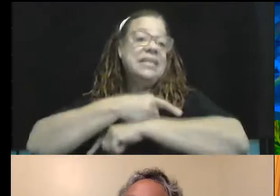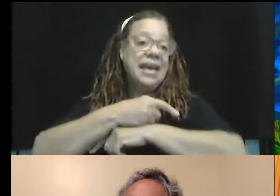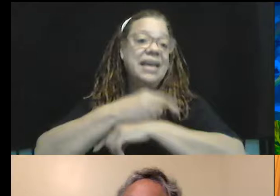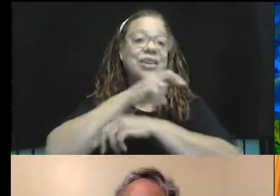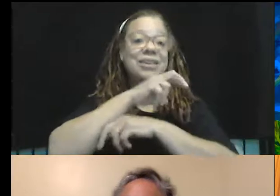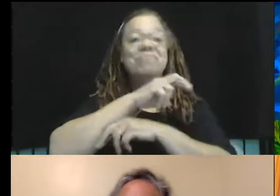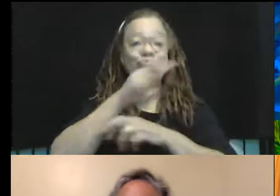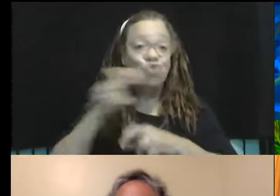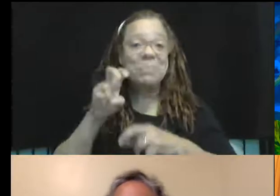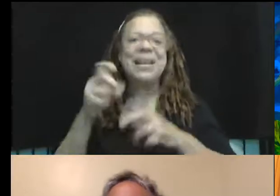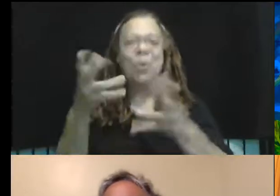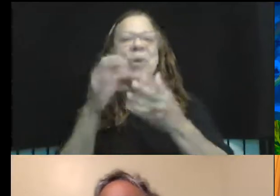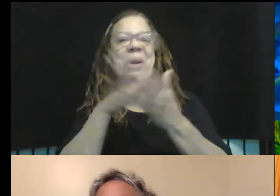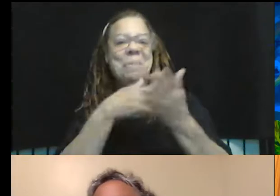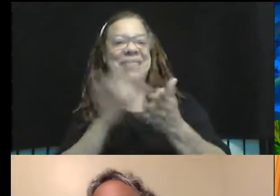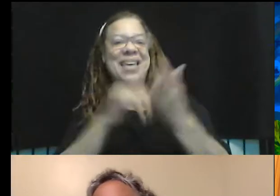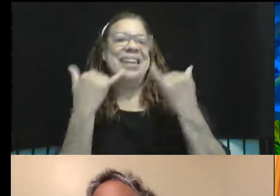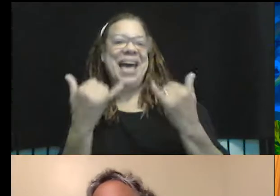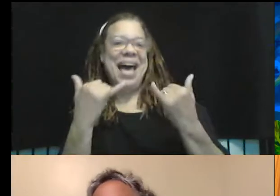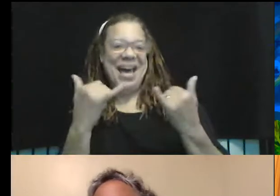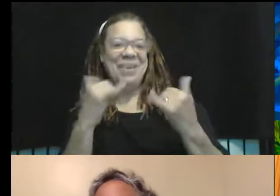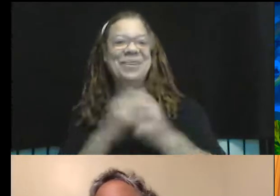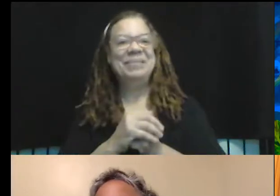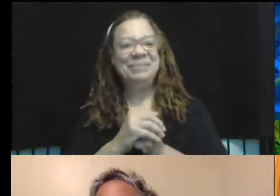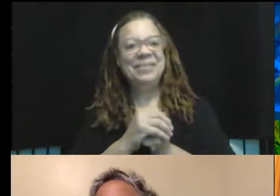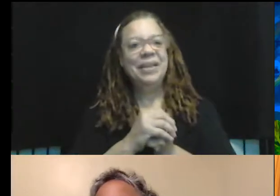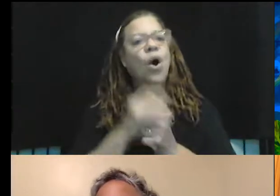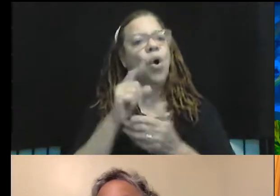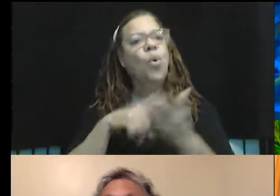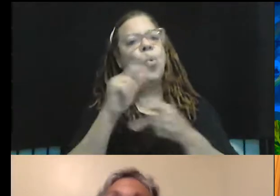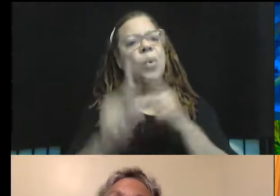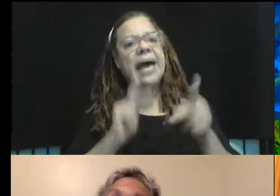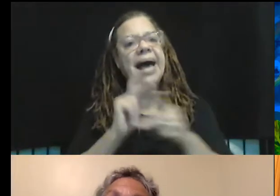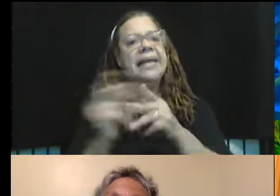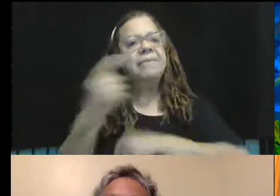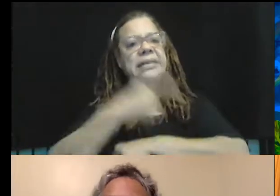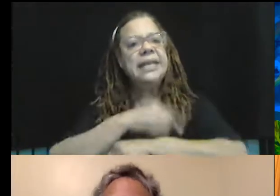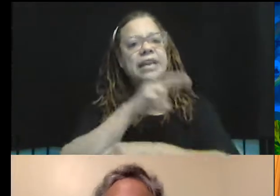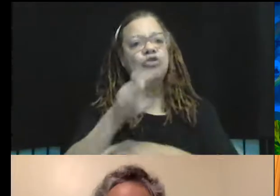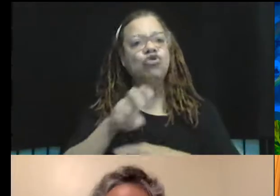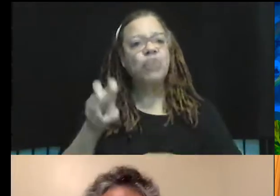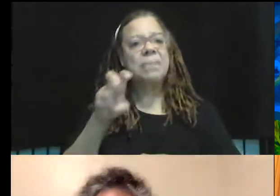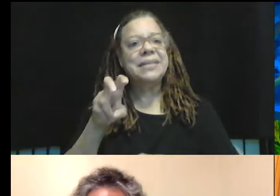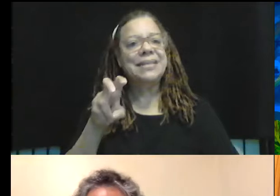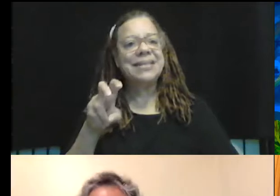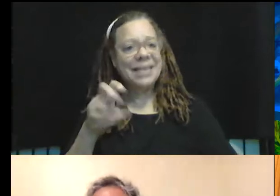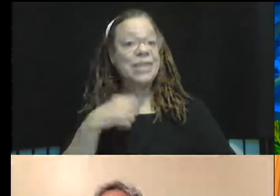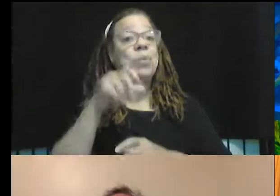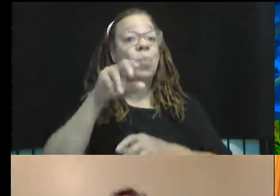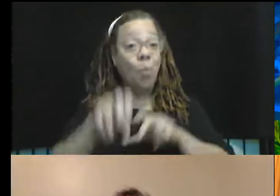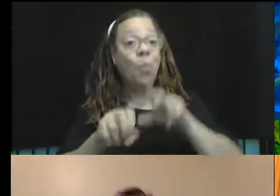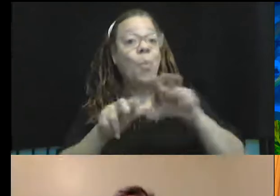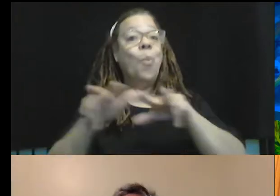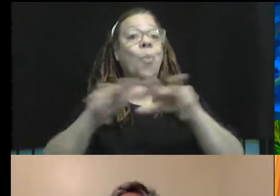that now. Okay. What types of day trips do you do? Because we actually met on a trail.